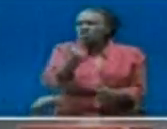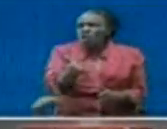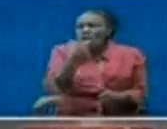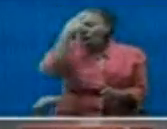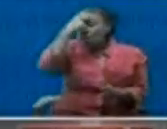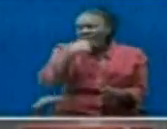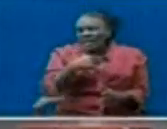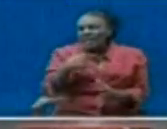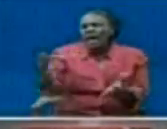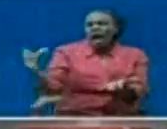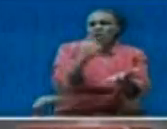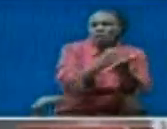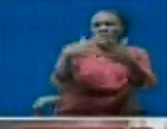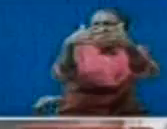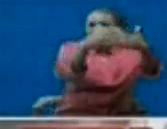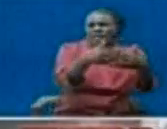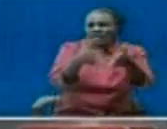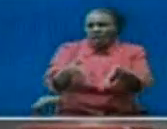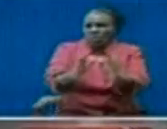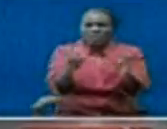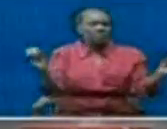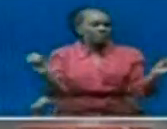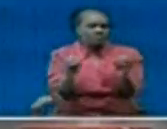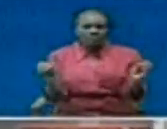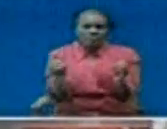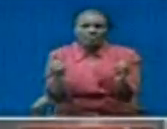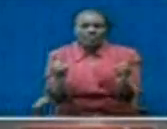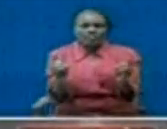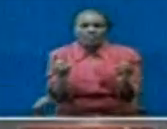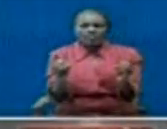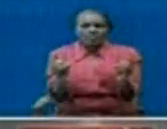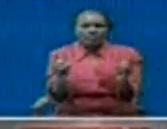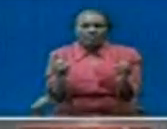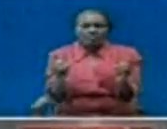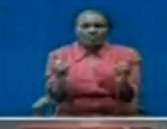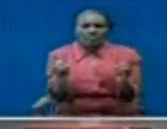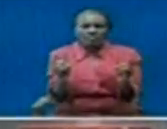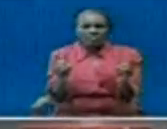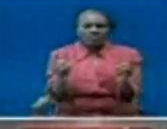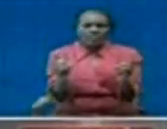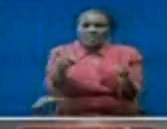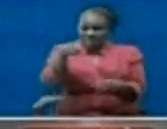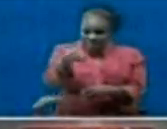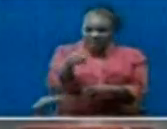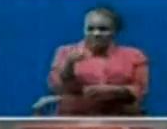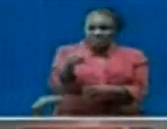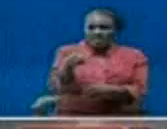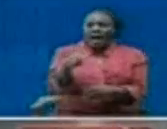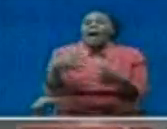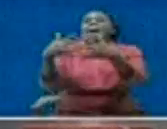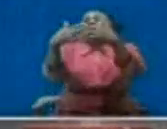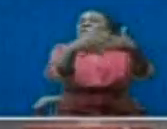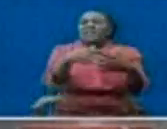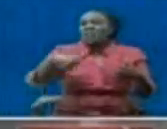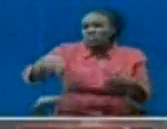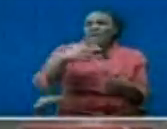the American model and say, oh, when George Bush won and the Supreme Court ruled, Al Gore went home. Yeah. You know, that serves America. We